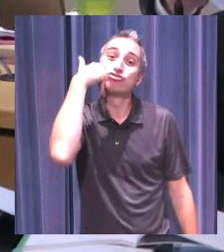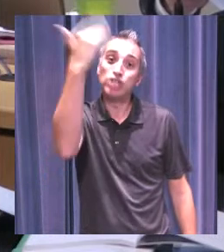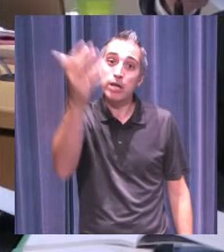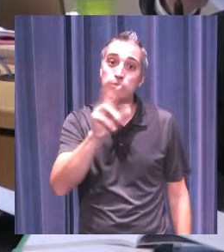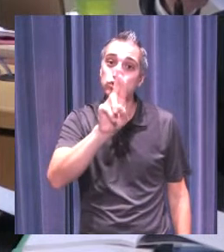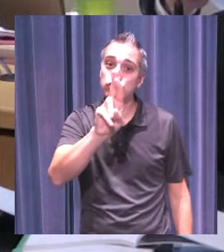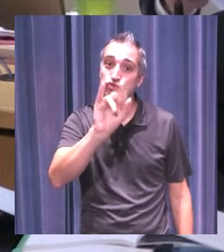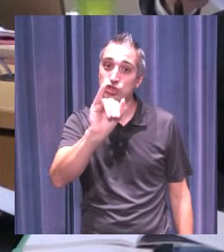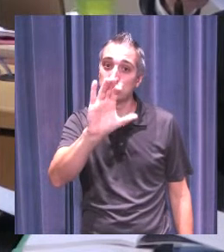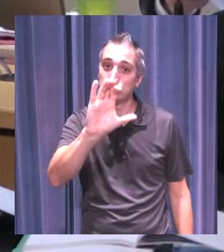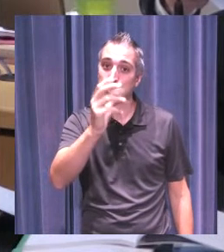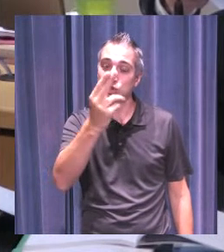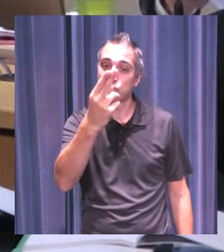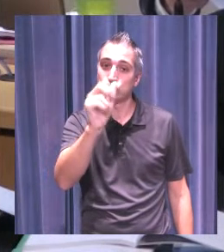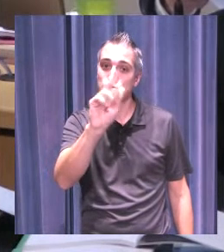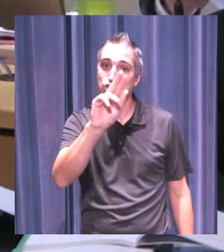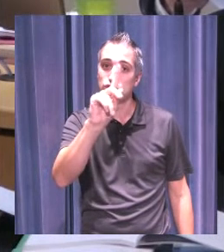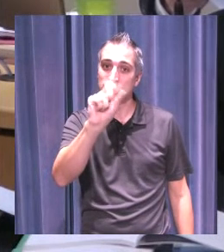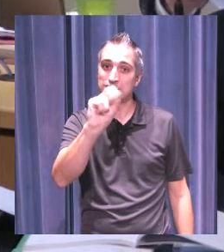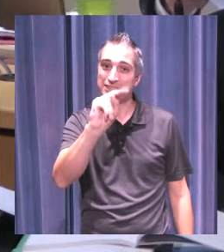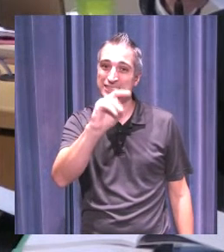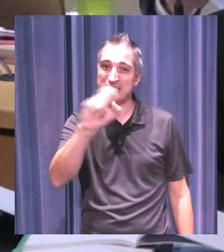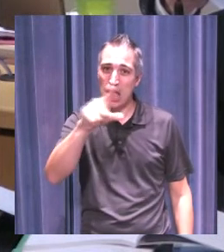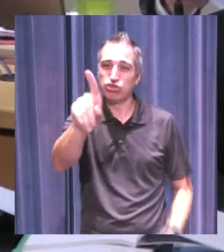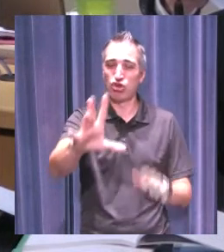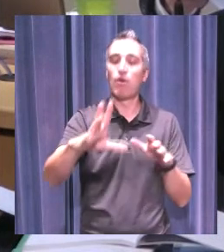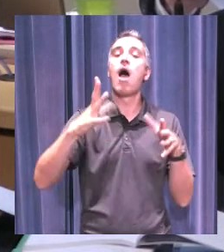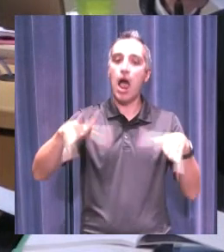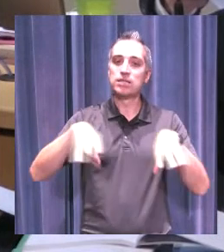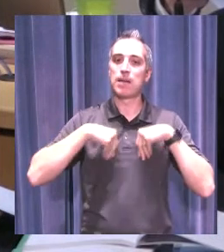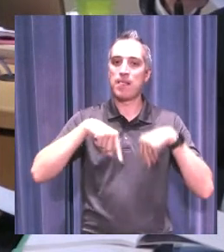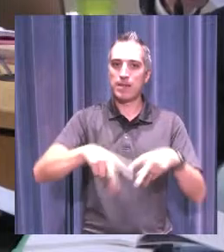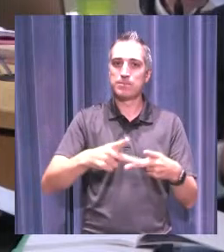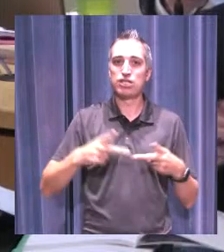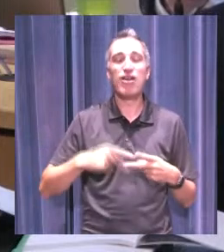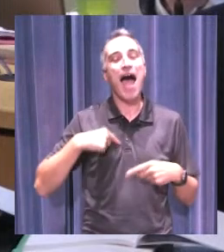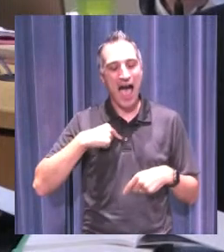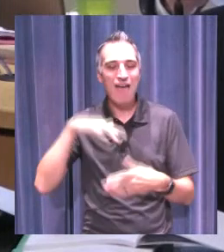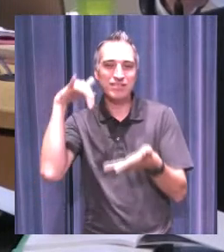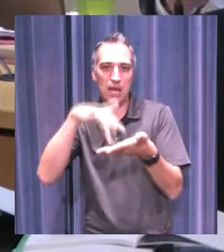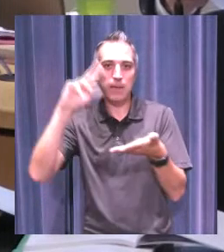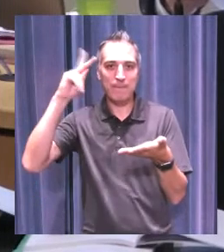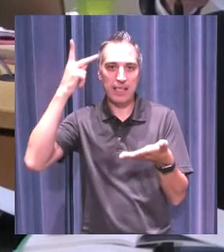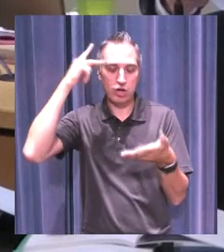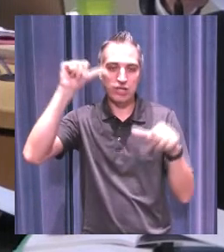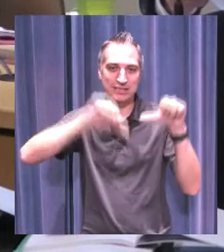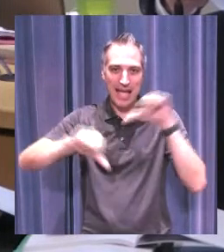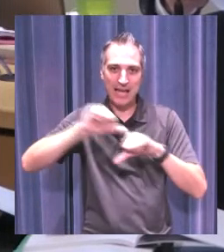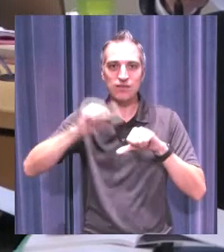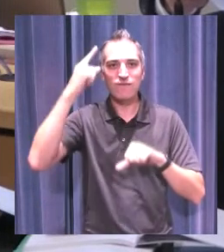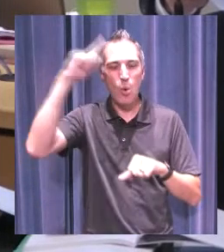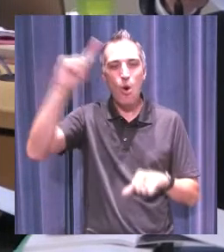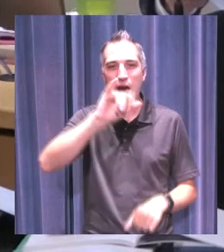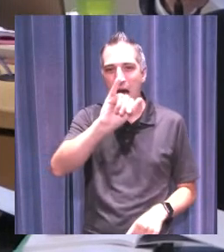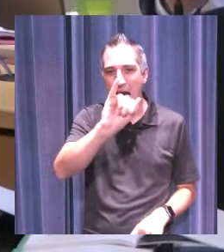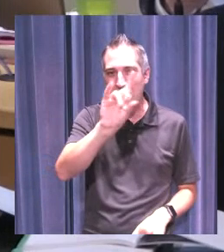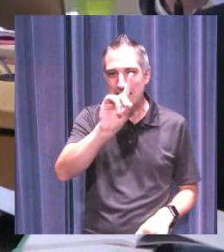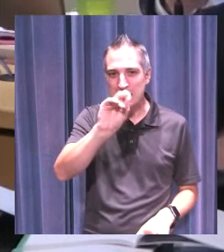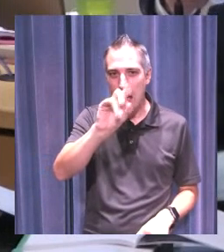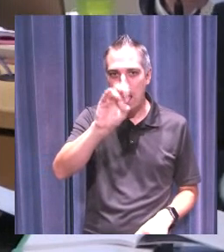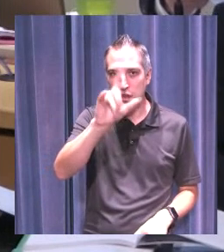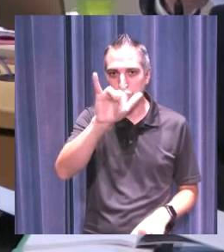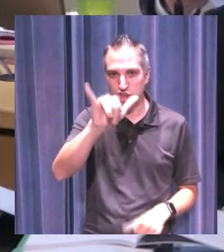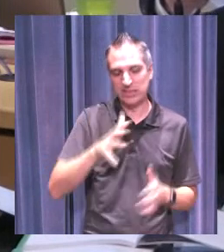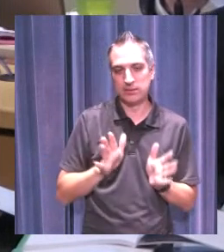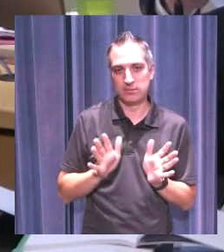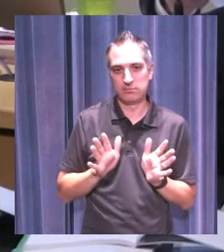position when she is clearly out of her depth. I studied political science long enough to know ideologically driven nonsense when I see it. You're